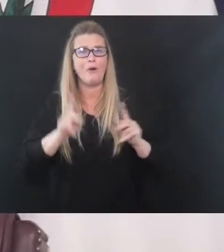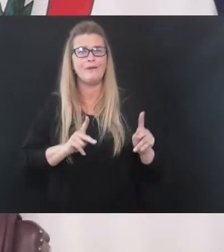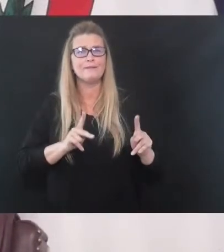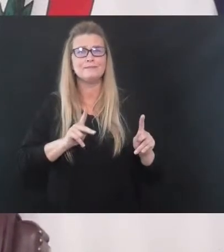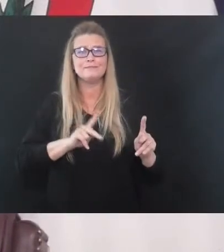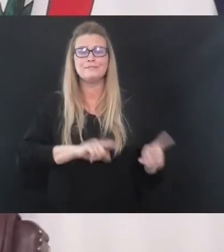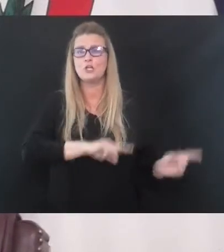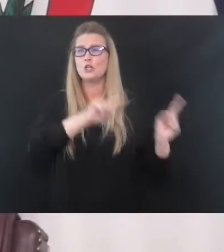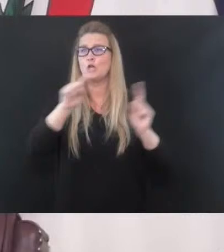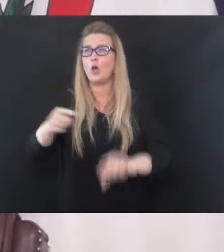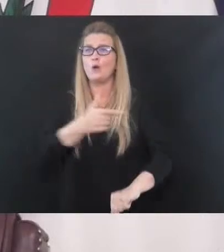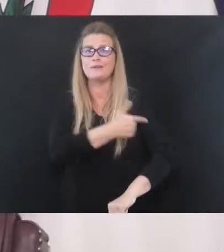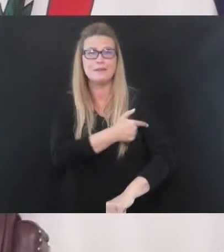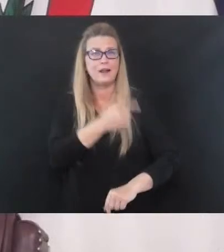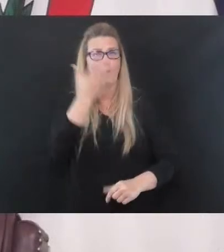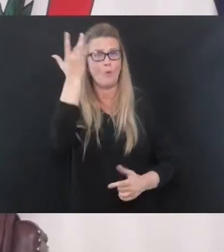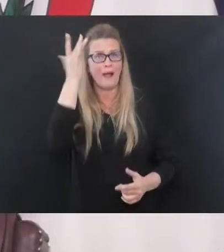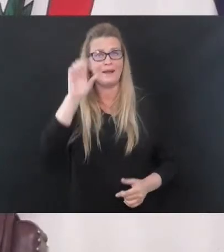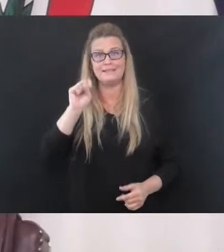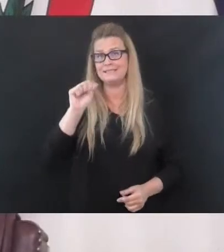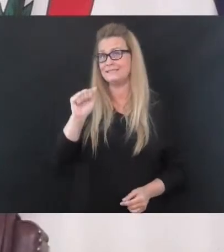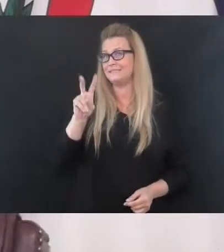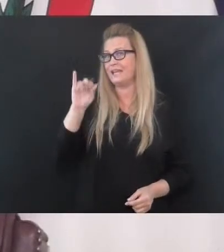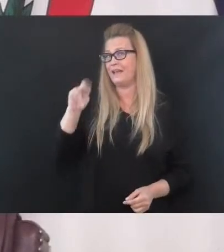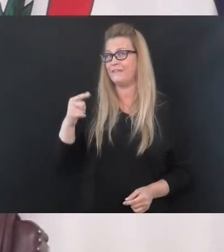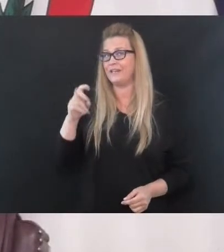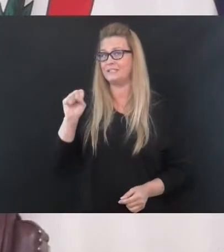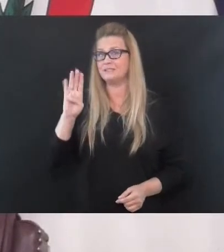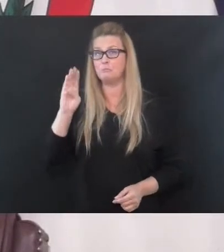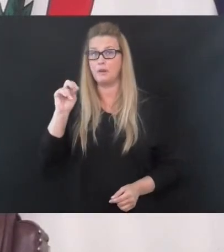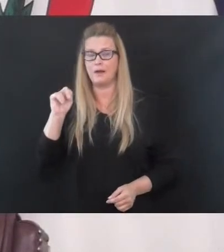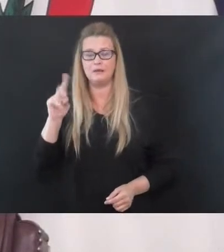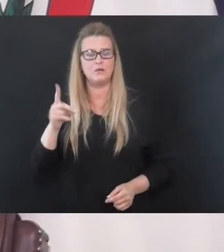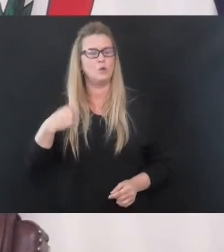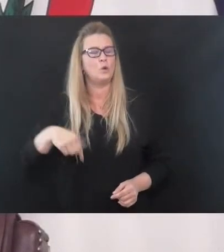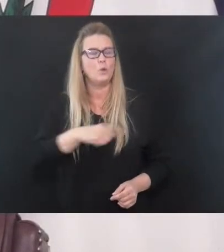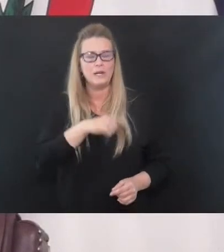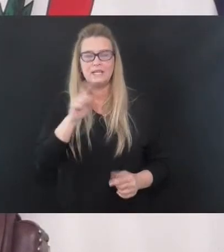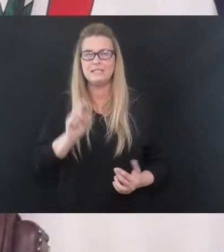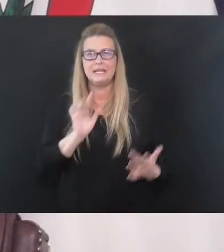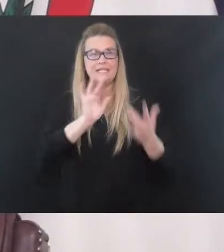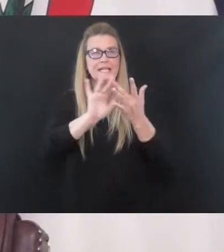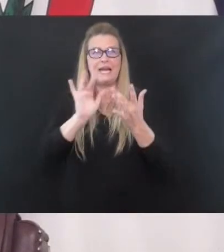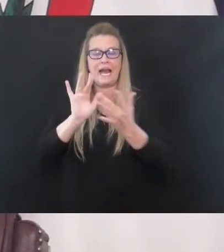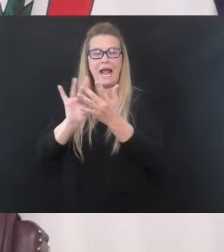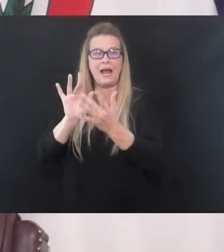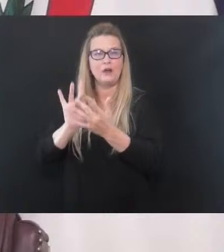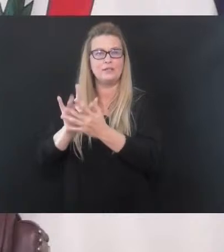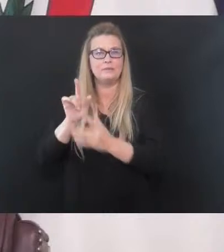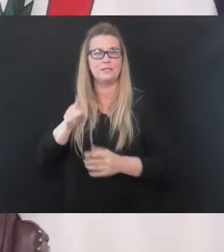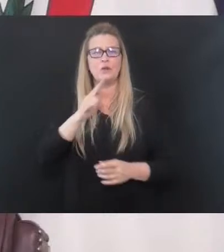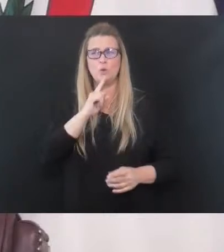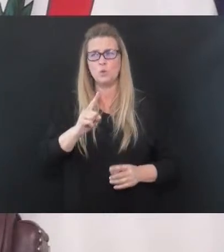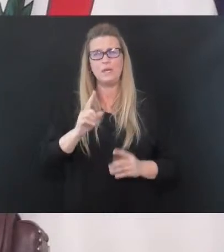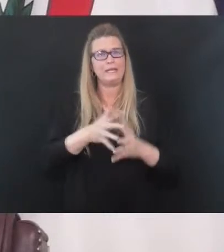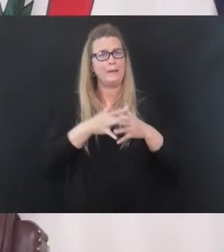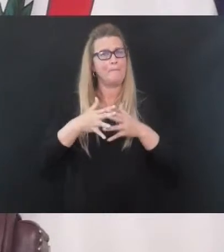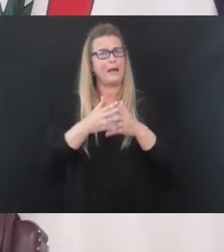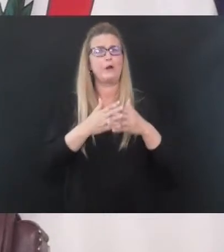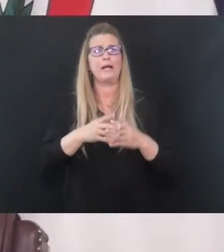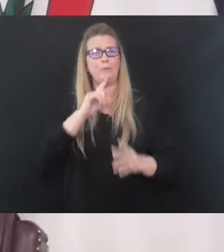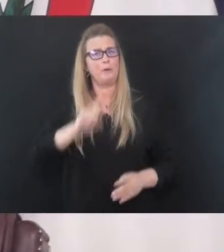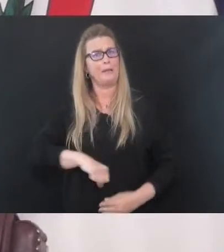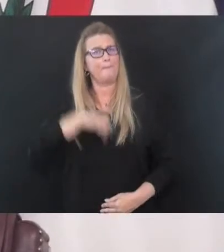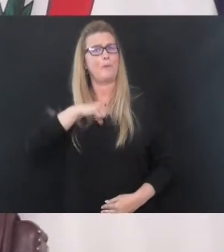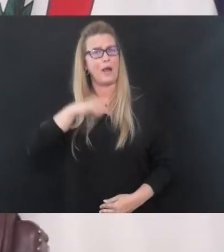about my offer of this $100 savings bond. We need to get to the young people to tell them what a patriotic move it'll be for